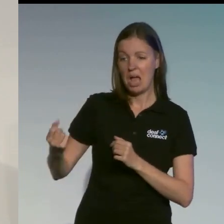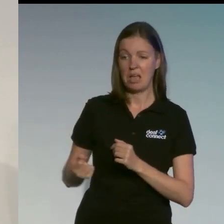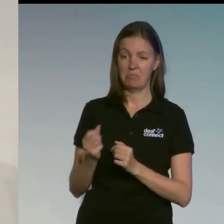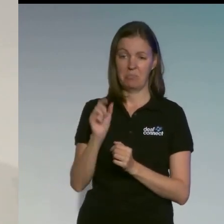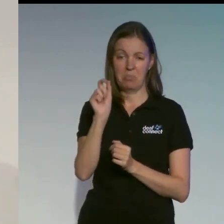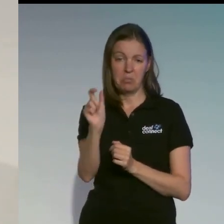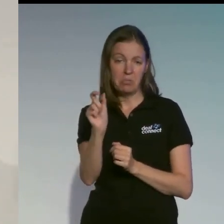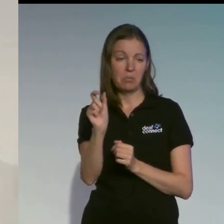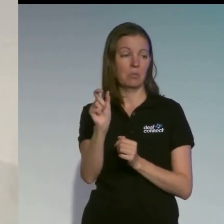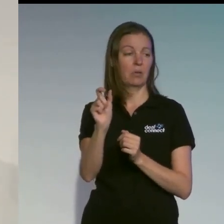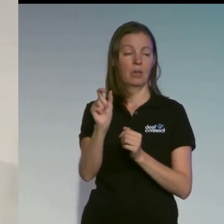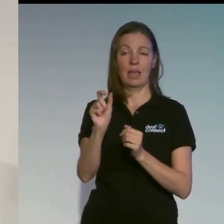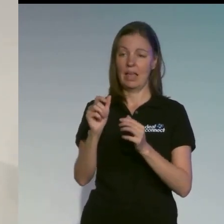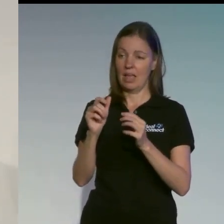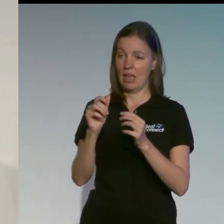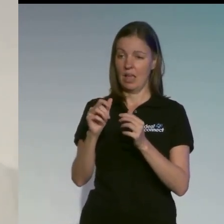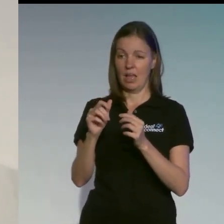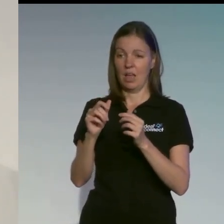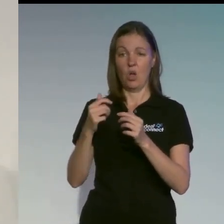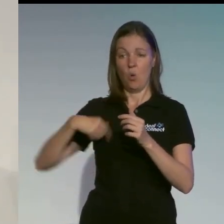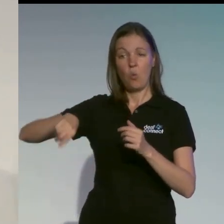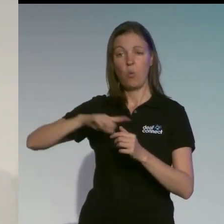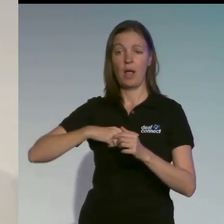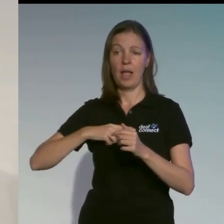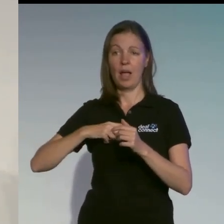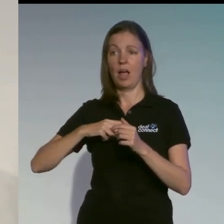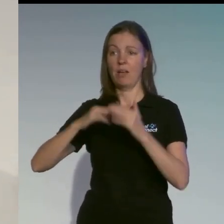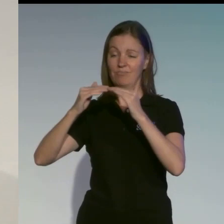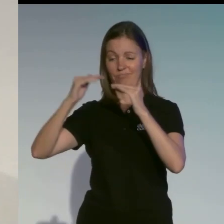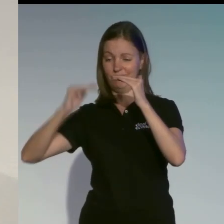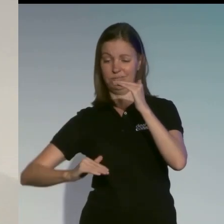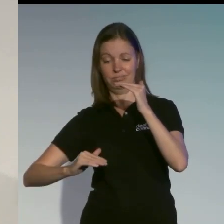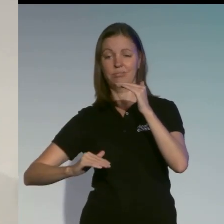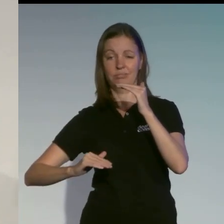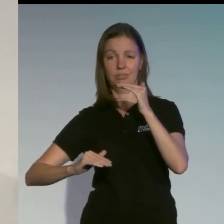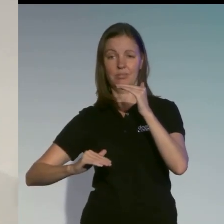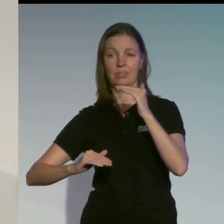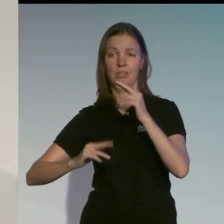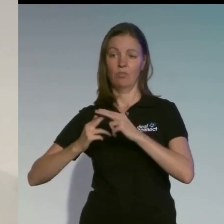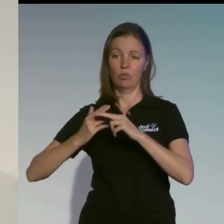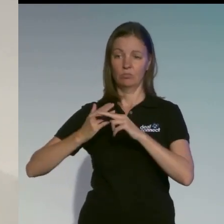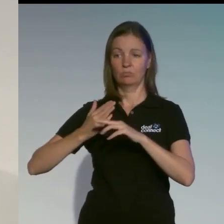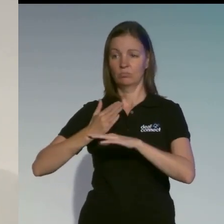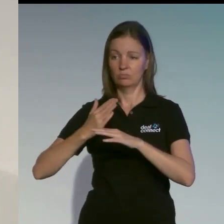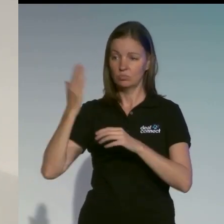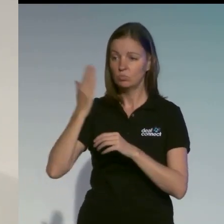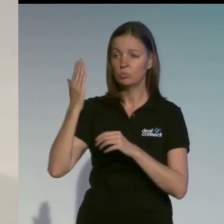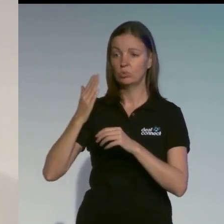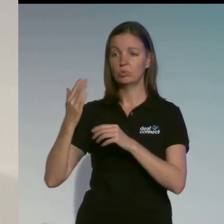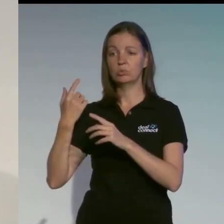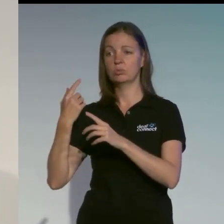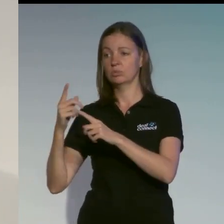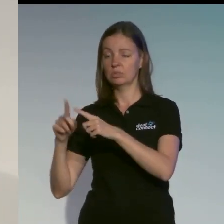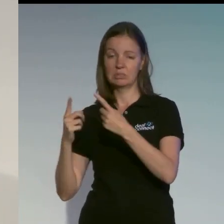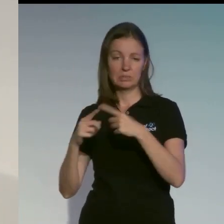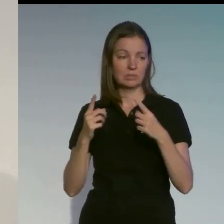Every single social indicator there is, we are performing at the bottom of that, alongside Tangata Whenua, Indigenous people of New